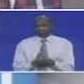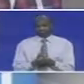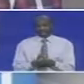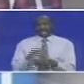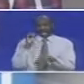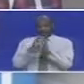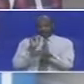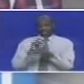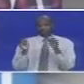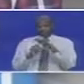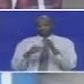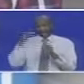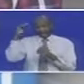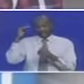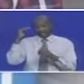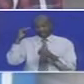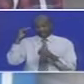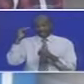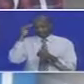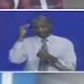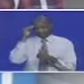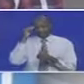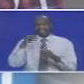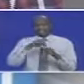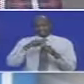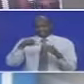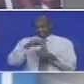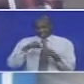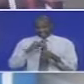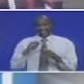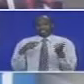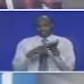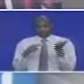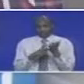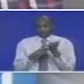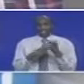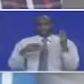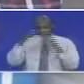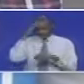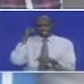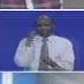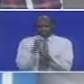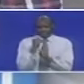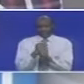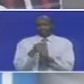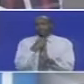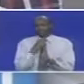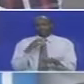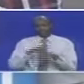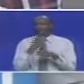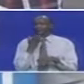advise the Minister of Higher Education, Science and Technology that we, the university workers, would want to get the